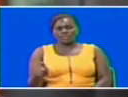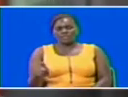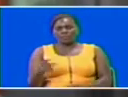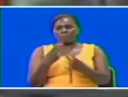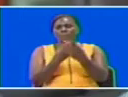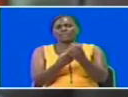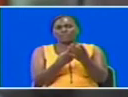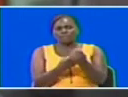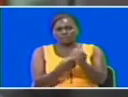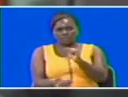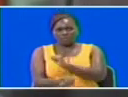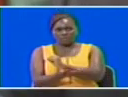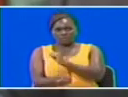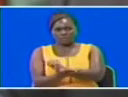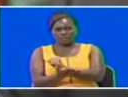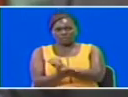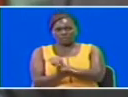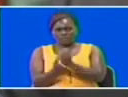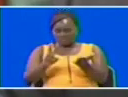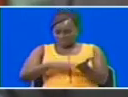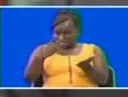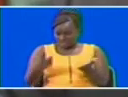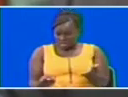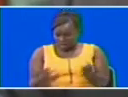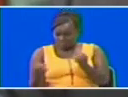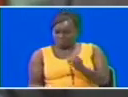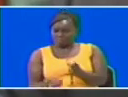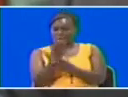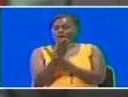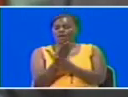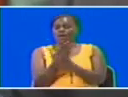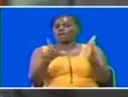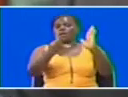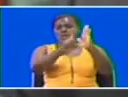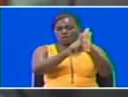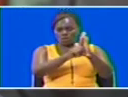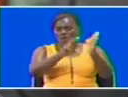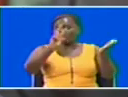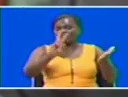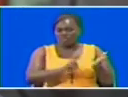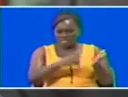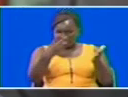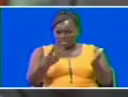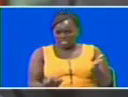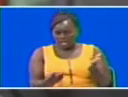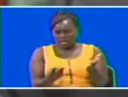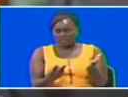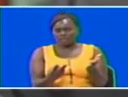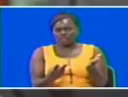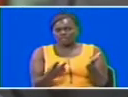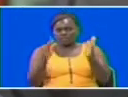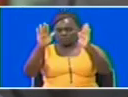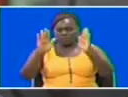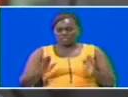partnership is to thrive. Parliament's failure to enact the required legislation amounts to failure to recognize the important